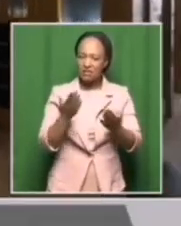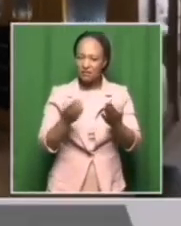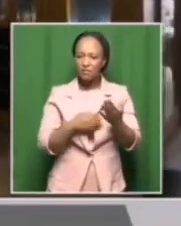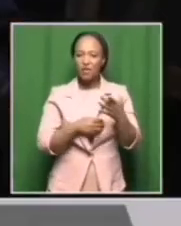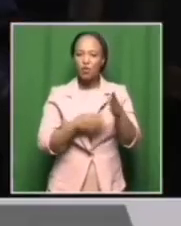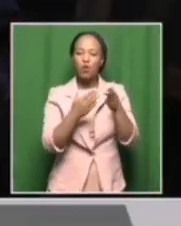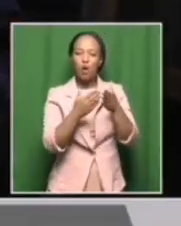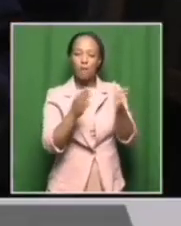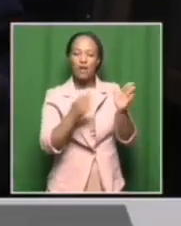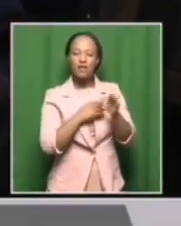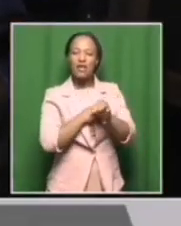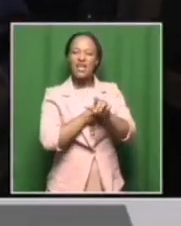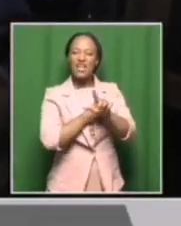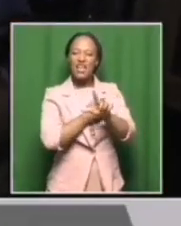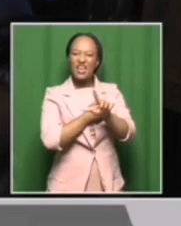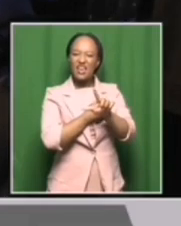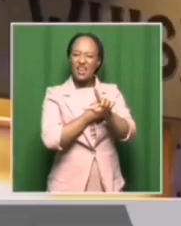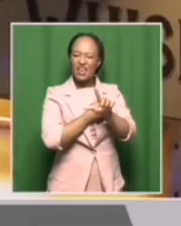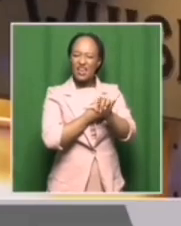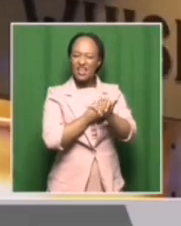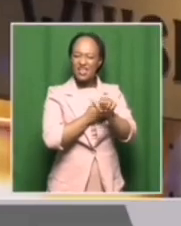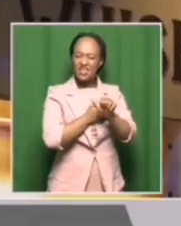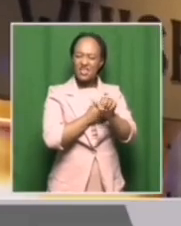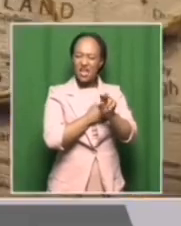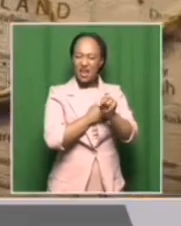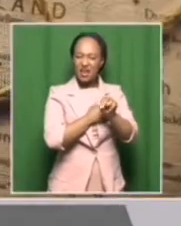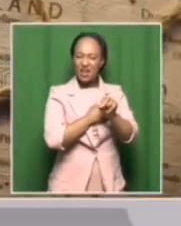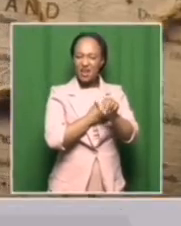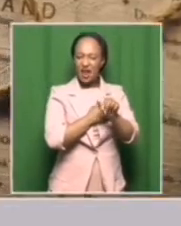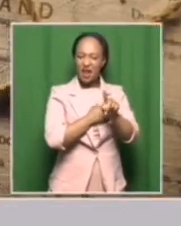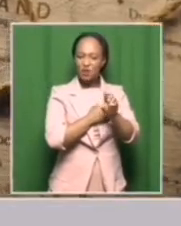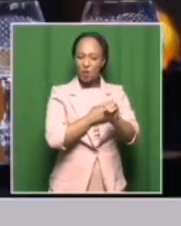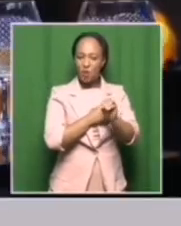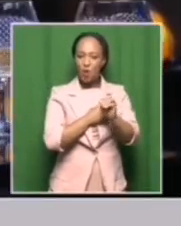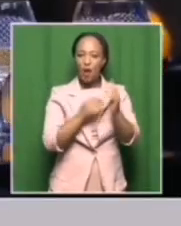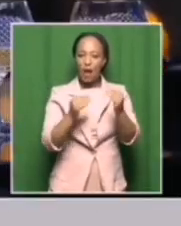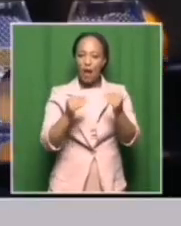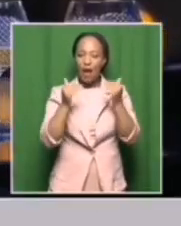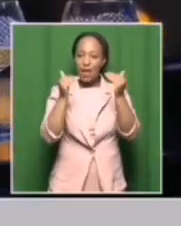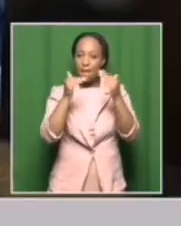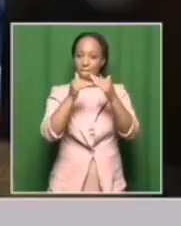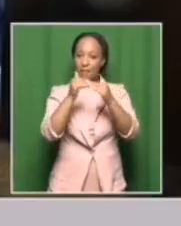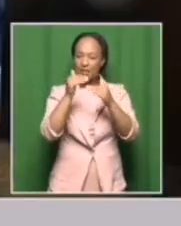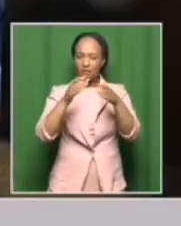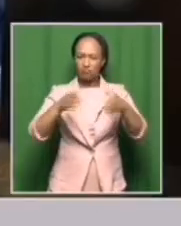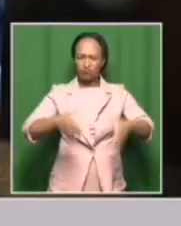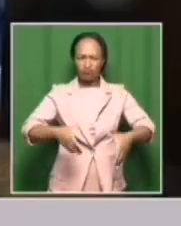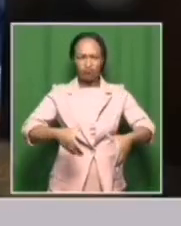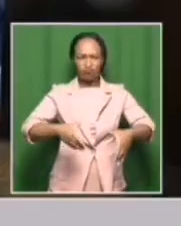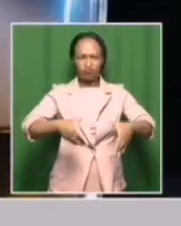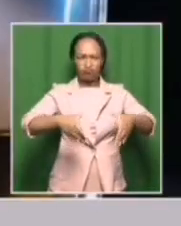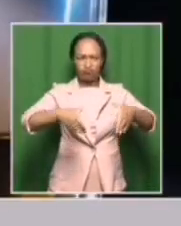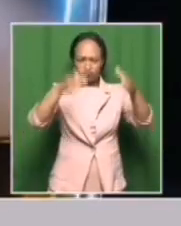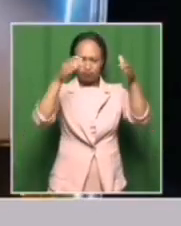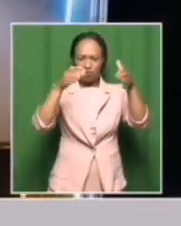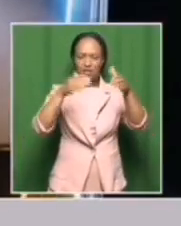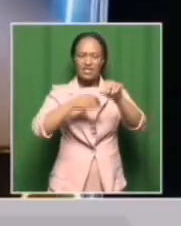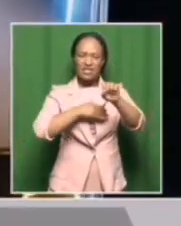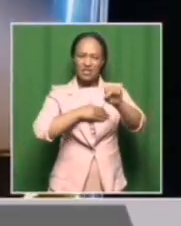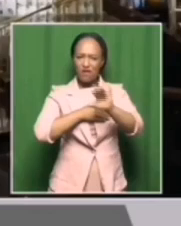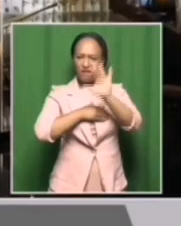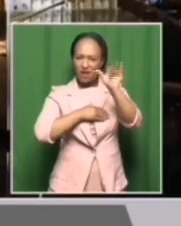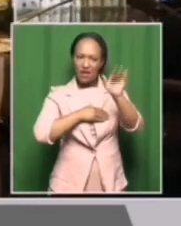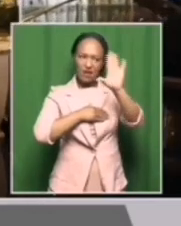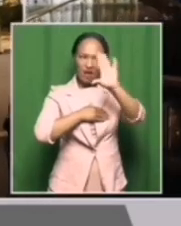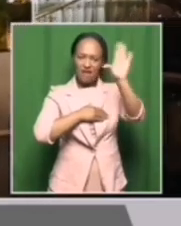Leonardo. It's the highest building in South Africa and the second highest on the African continent. It wasn't meant to be that,